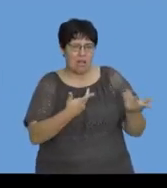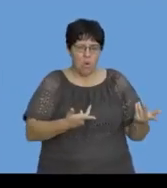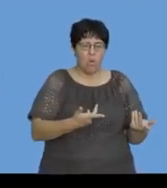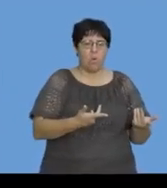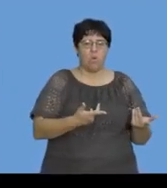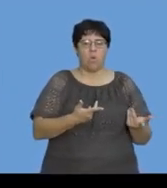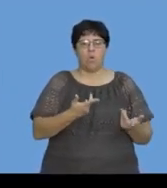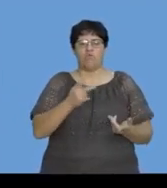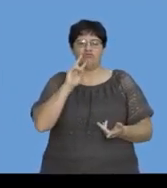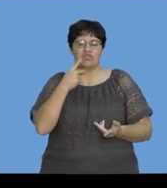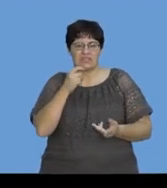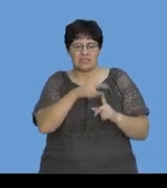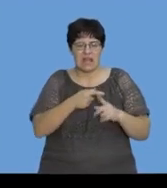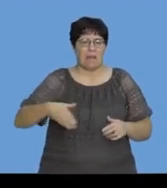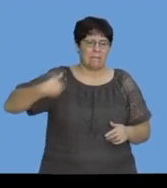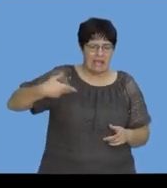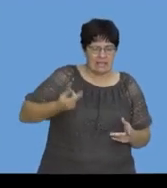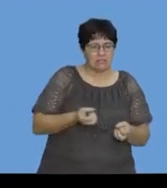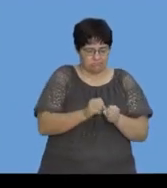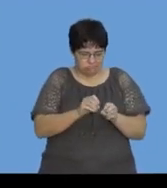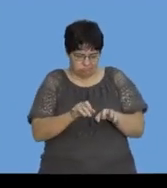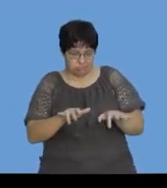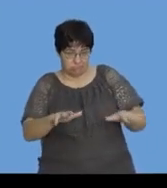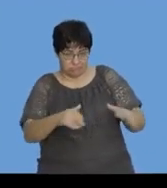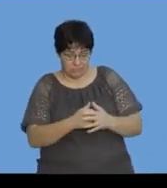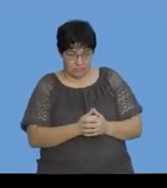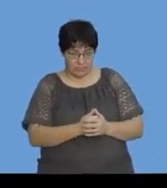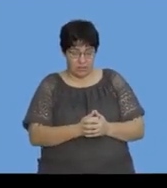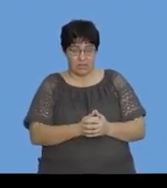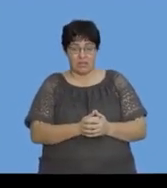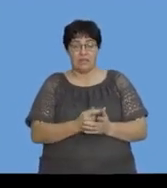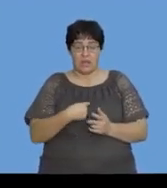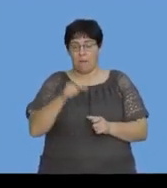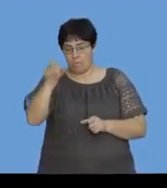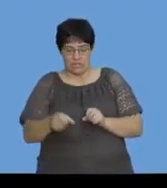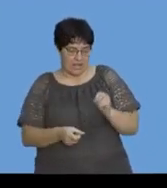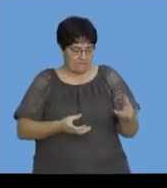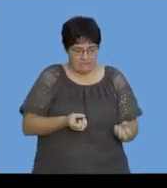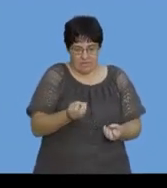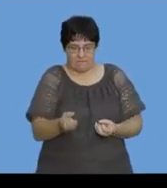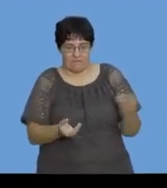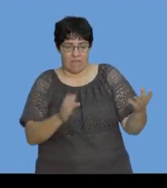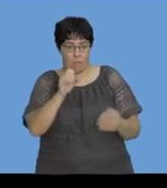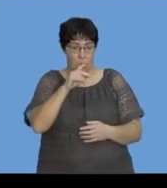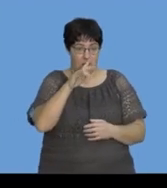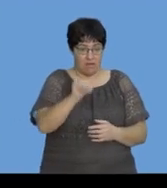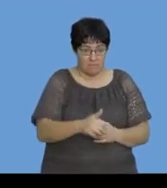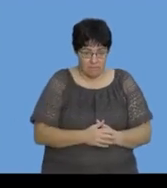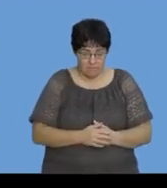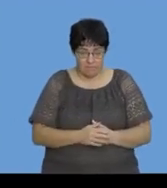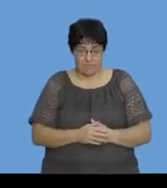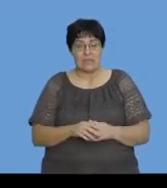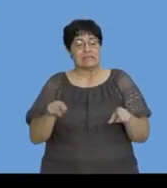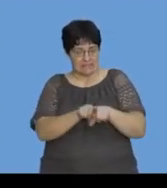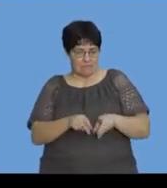like fruit bats and chimpanzees. It then moves from person to person in the same way.